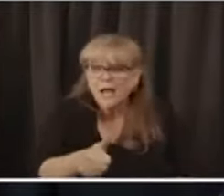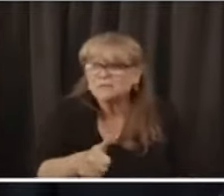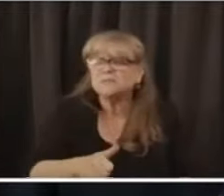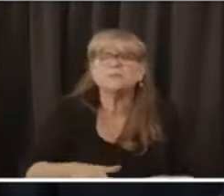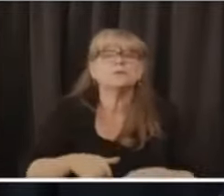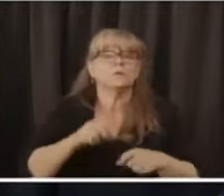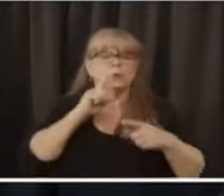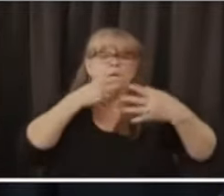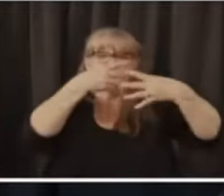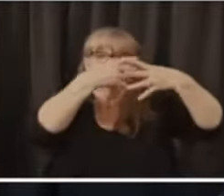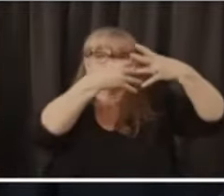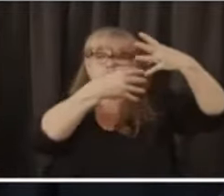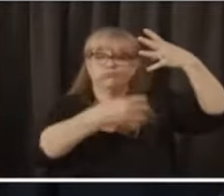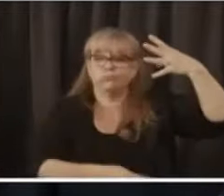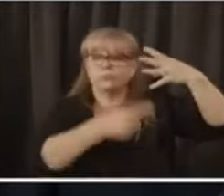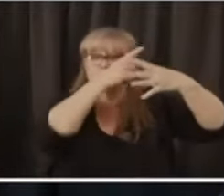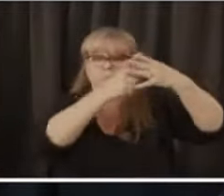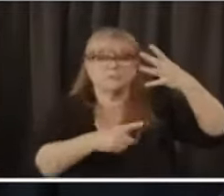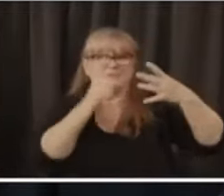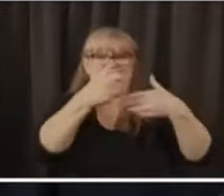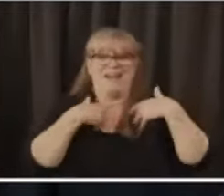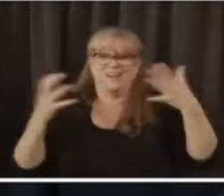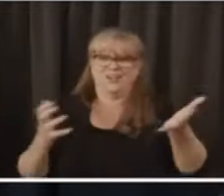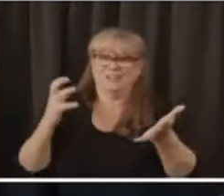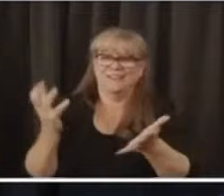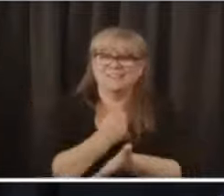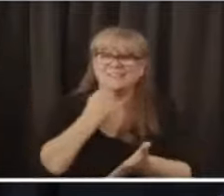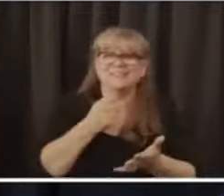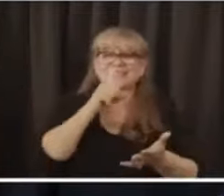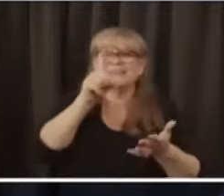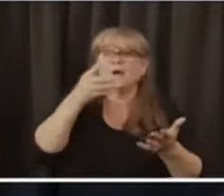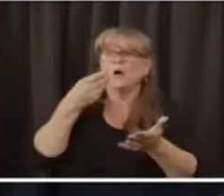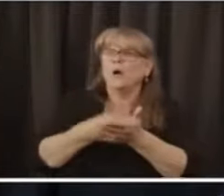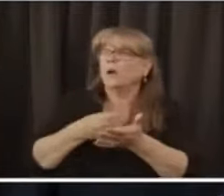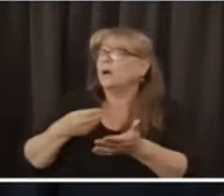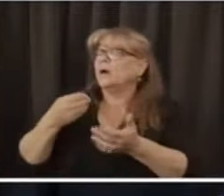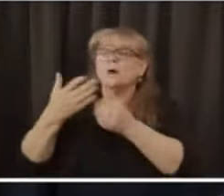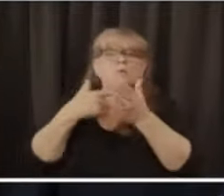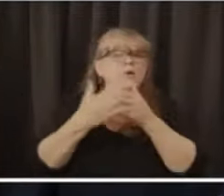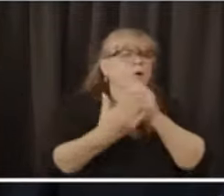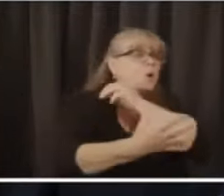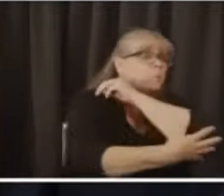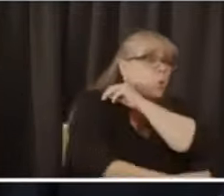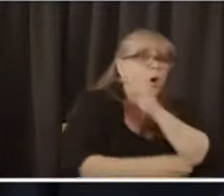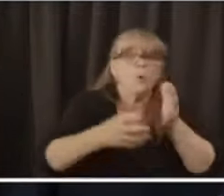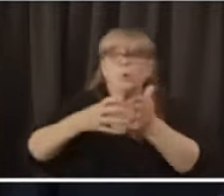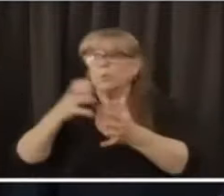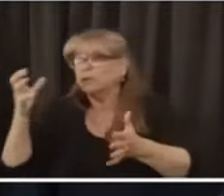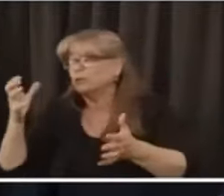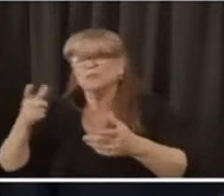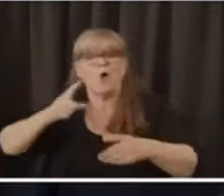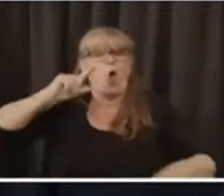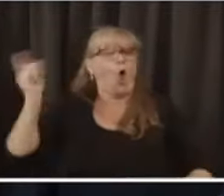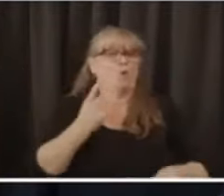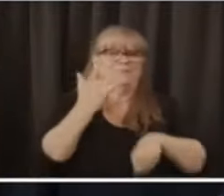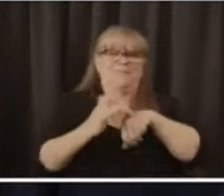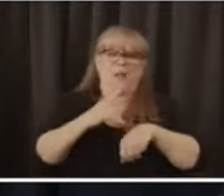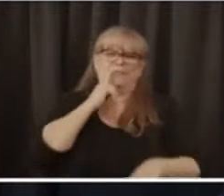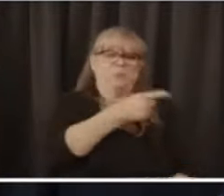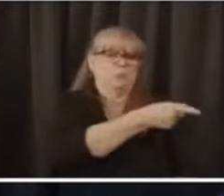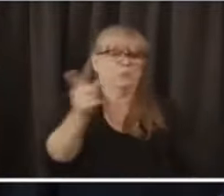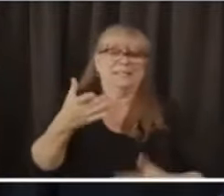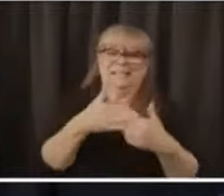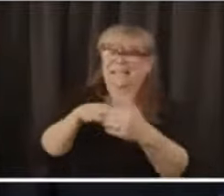to make sure that no matter where you live, no matter your background, your income level, this is available to you in a convenient and accessible way. And part